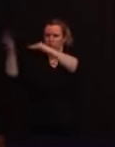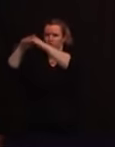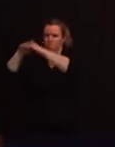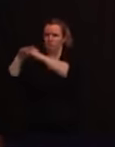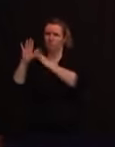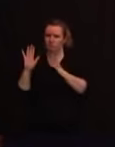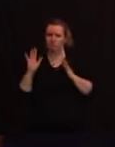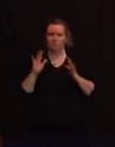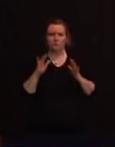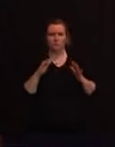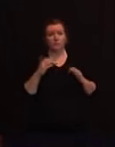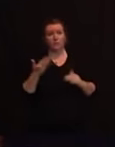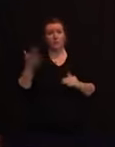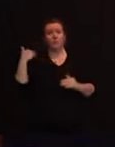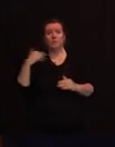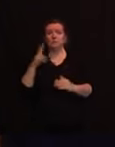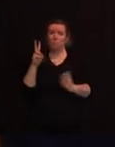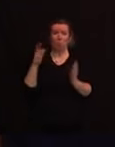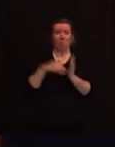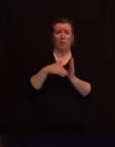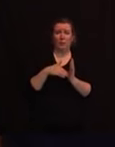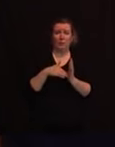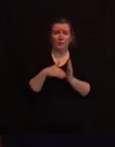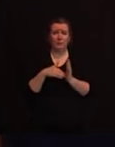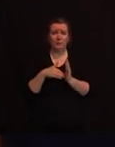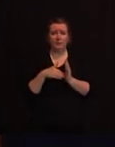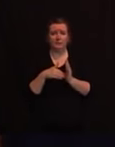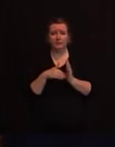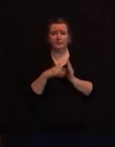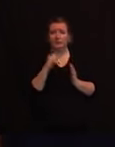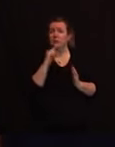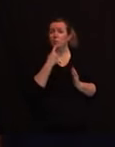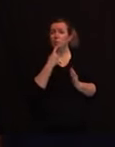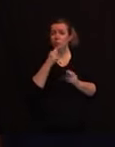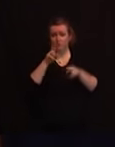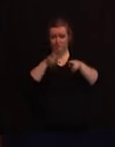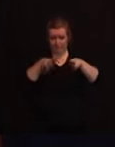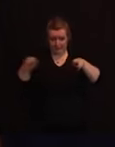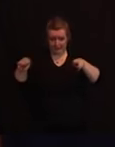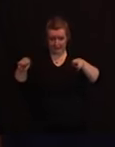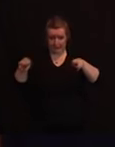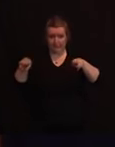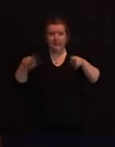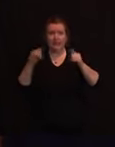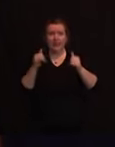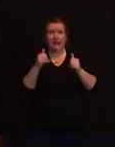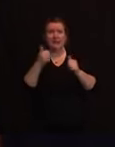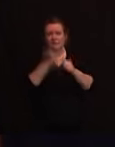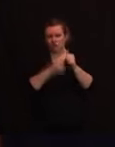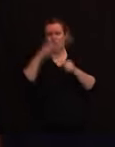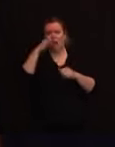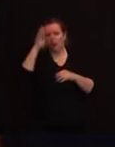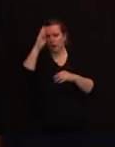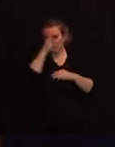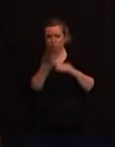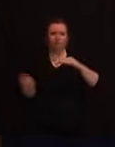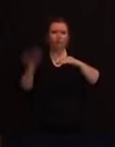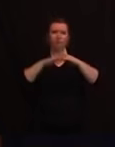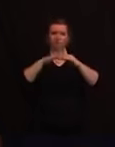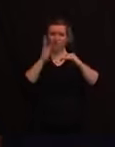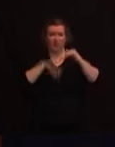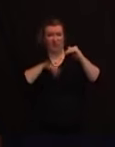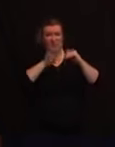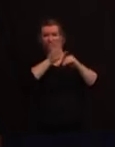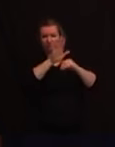beds. I'm sitting here before you today to assure you that every hospital has done that. So we have about